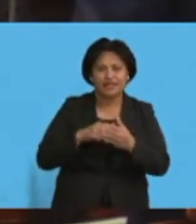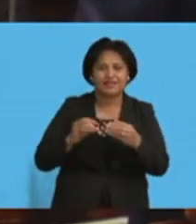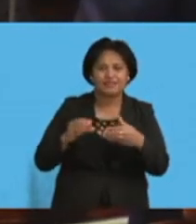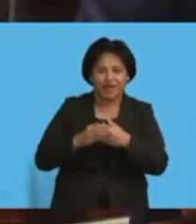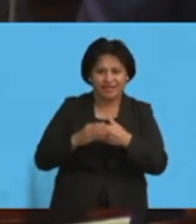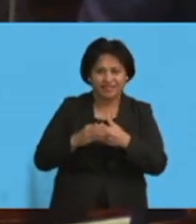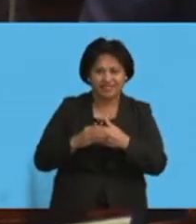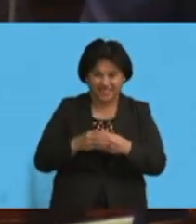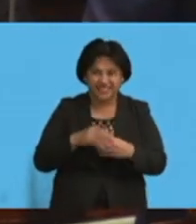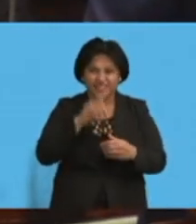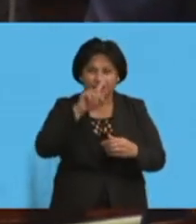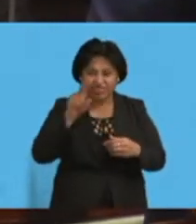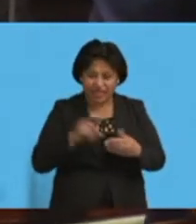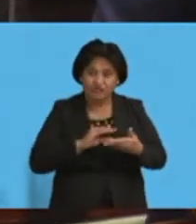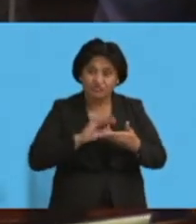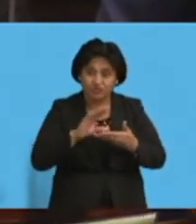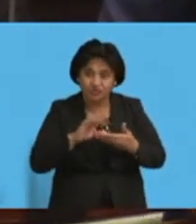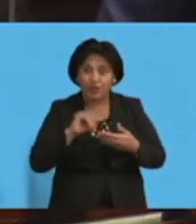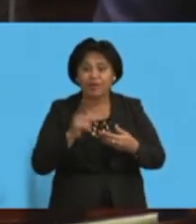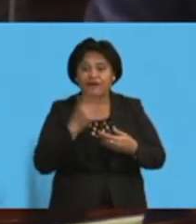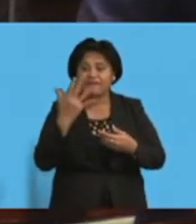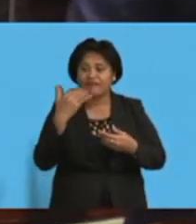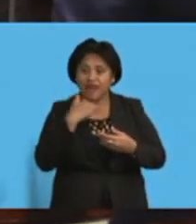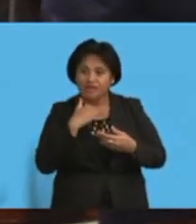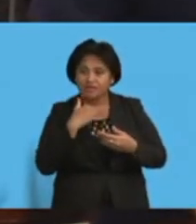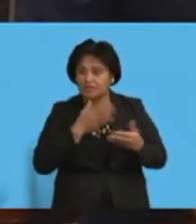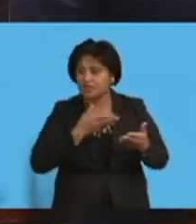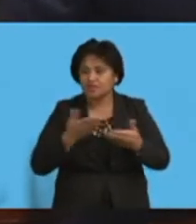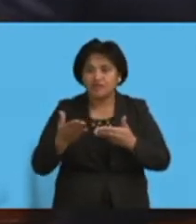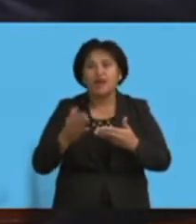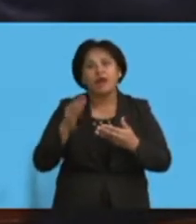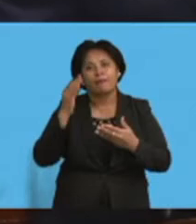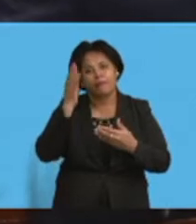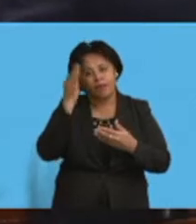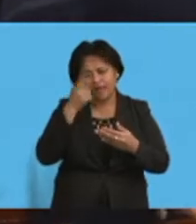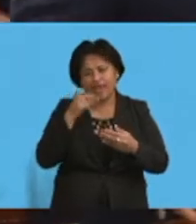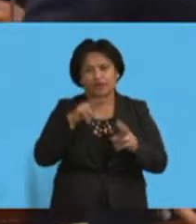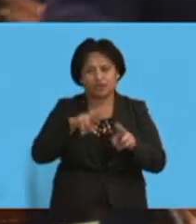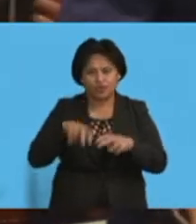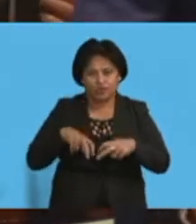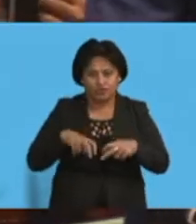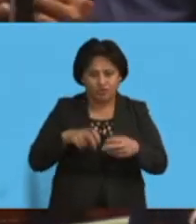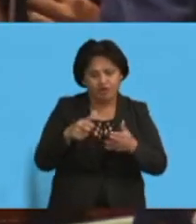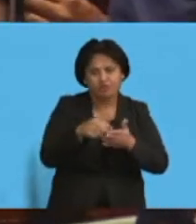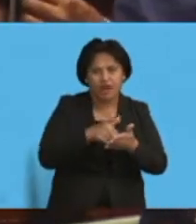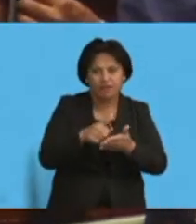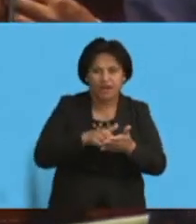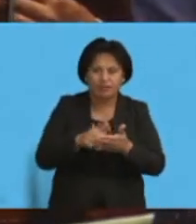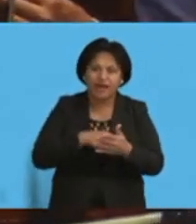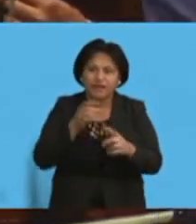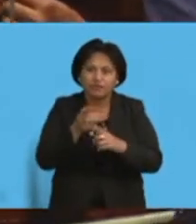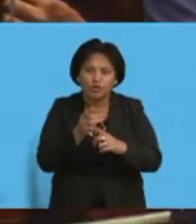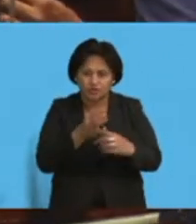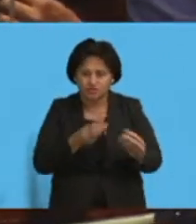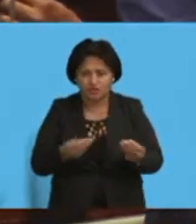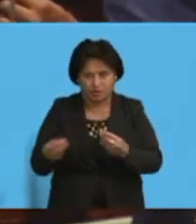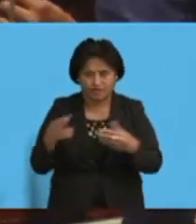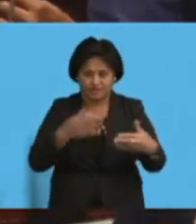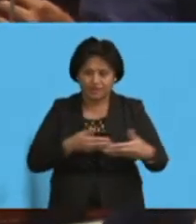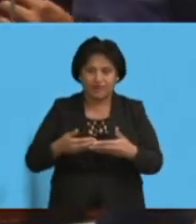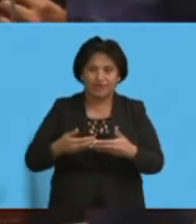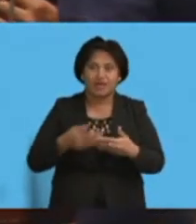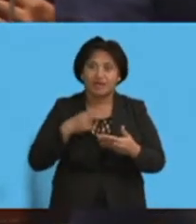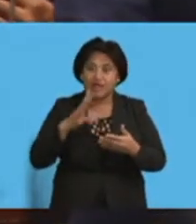Over the long term, we hope parents will add their own savings to those bank accounts, and that will drive home the importance of savings and of